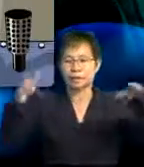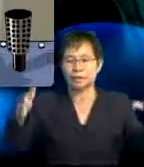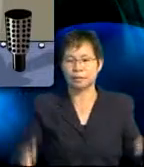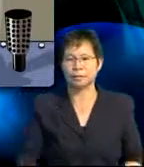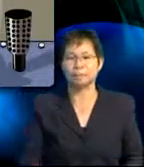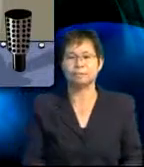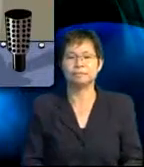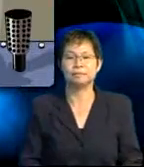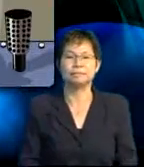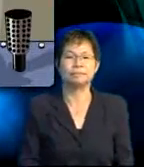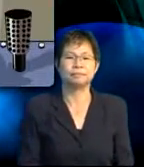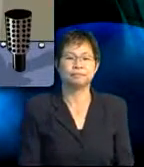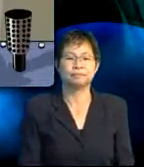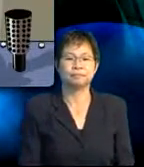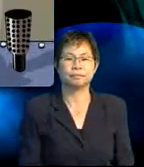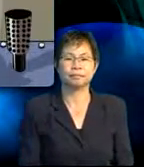Table.